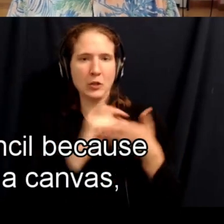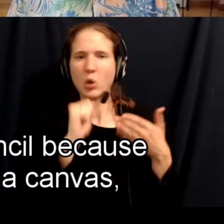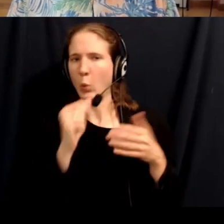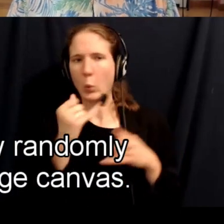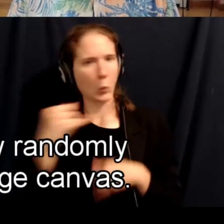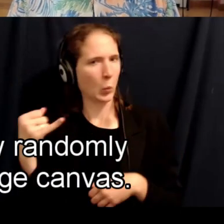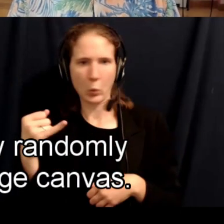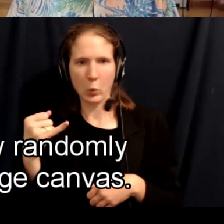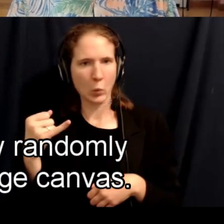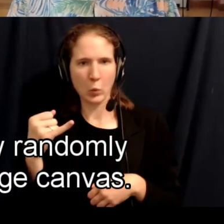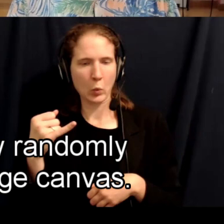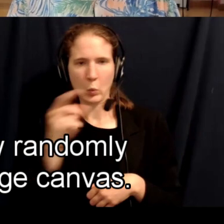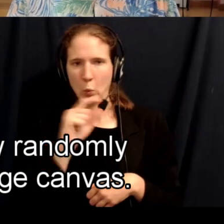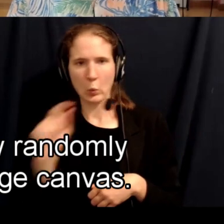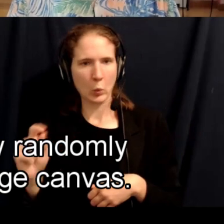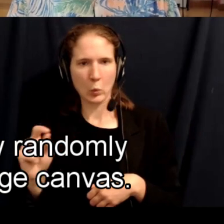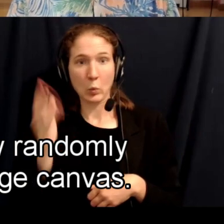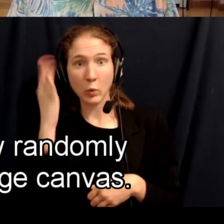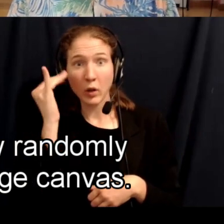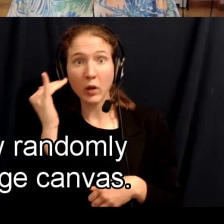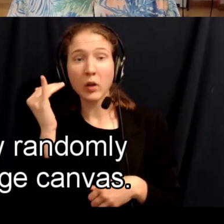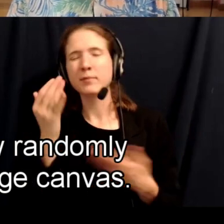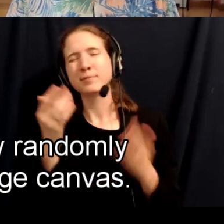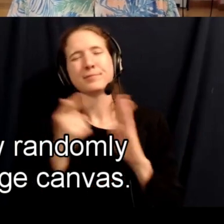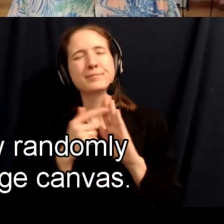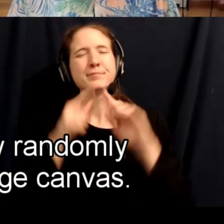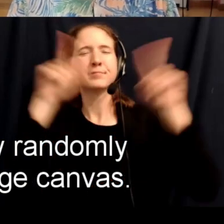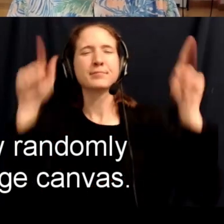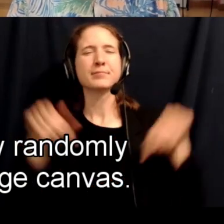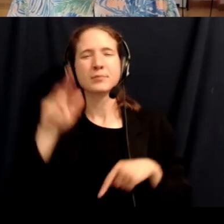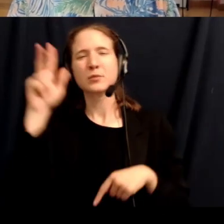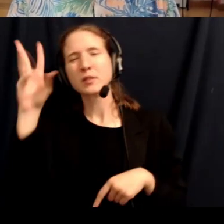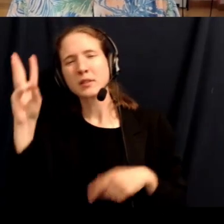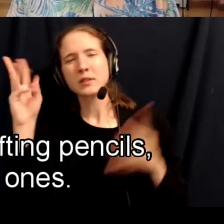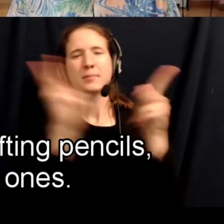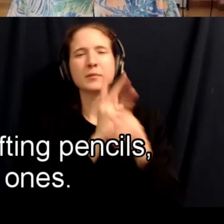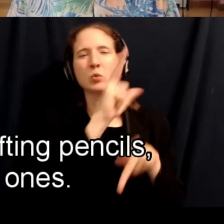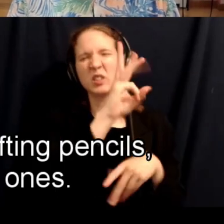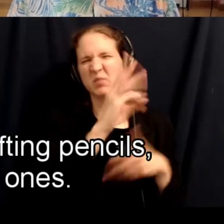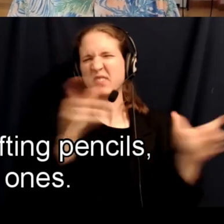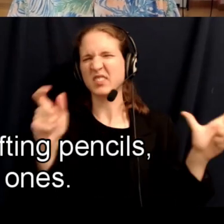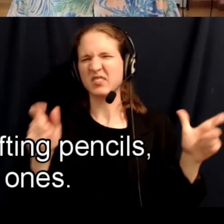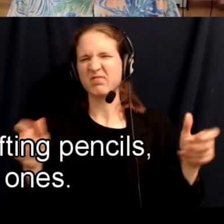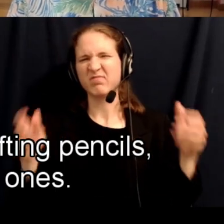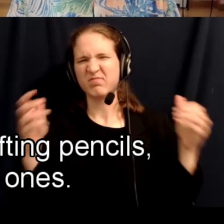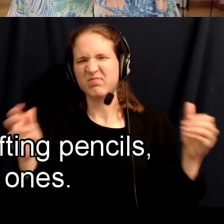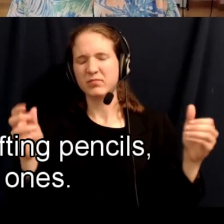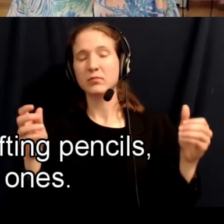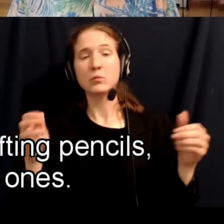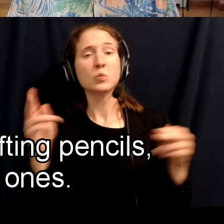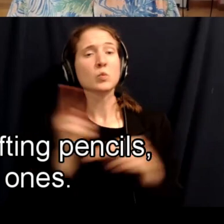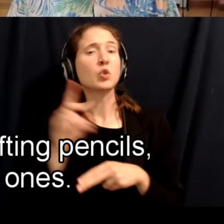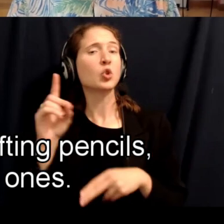working on a canvas, it's like a 36, let's just say randomly, a 36 by 36, which is a large canvas. I use one of those drafting